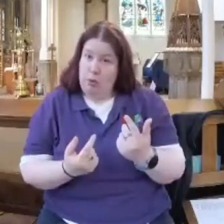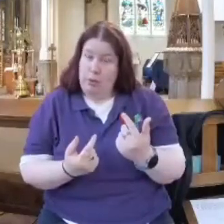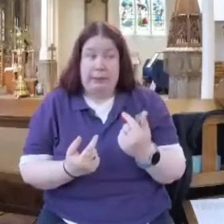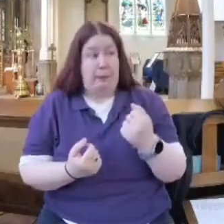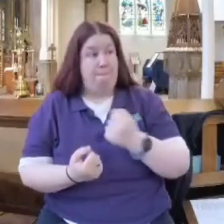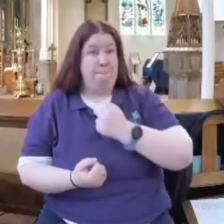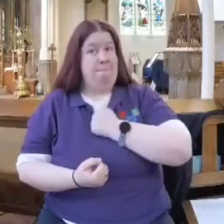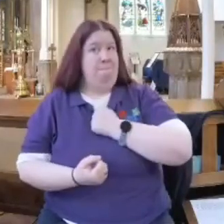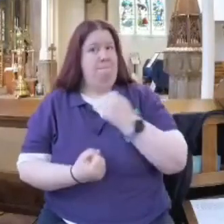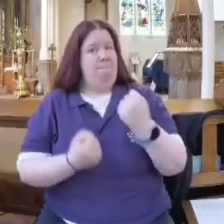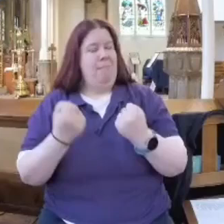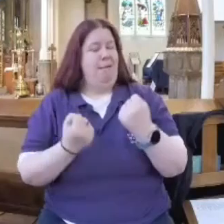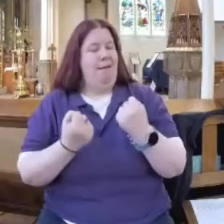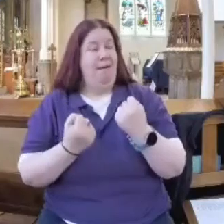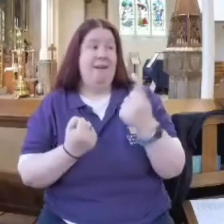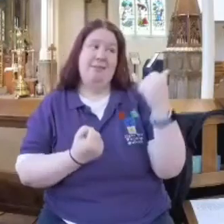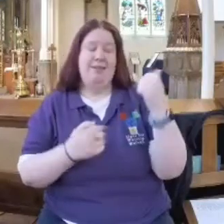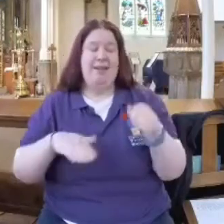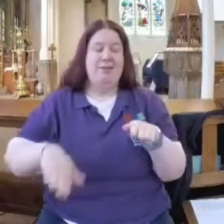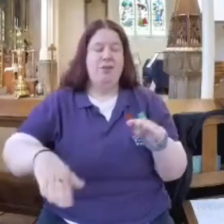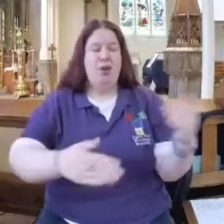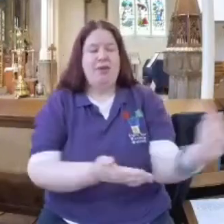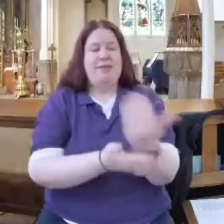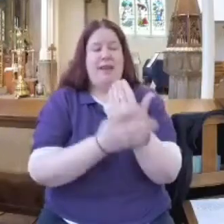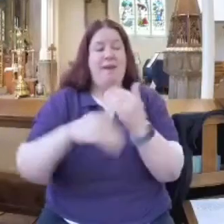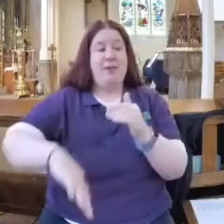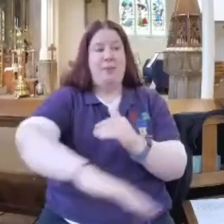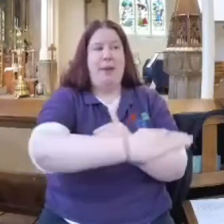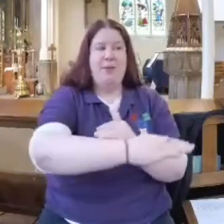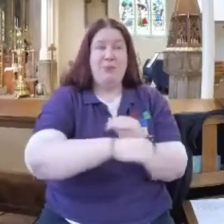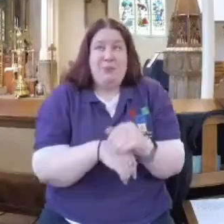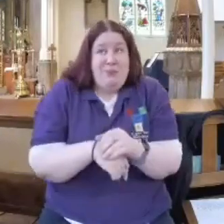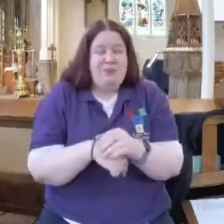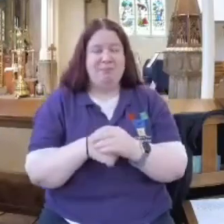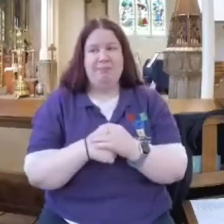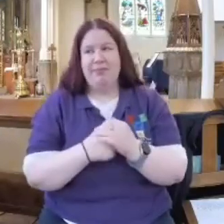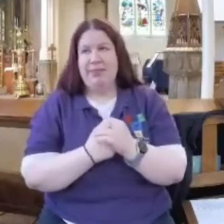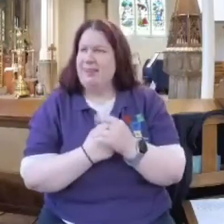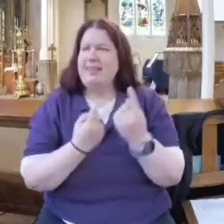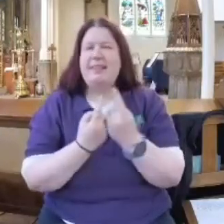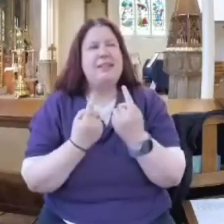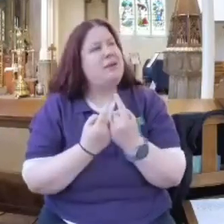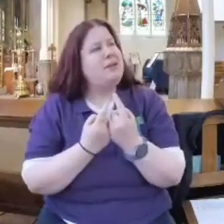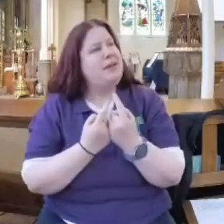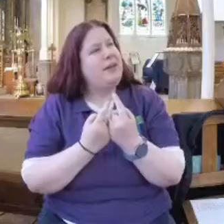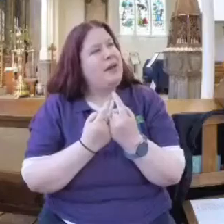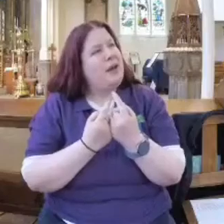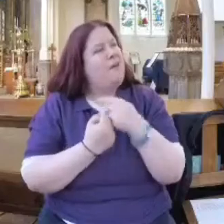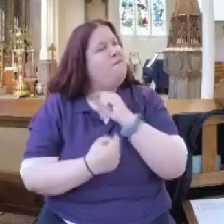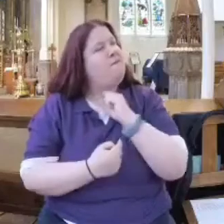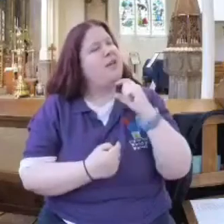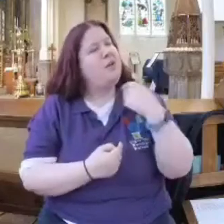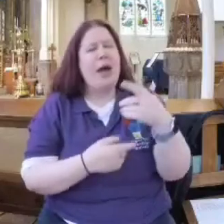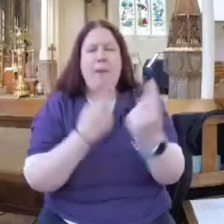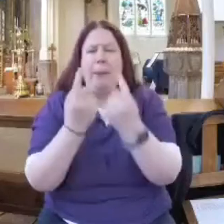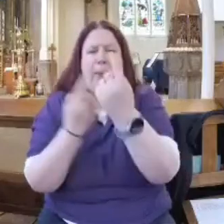in his reserved parking place. While the vicar is away, the mice will play or something like that. Anyway, he's